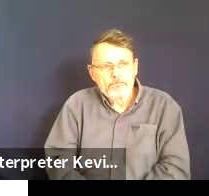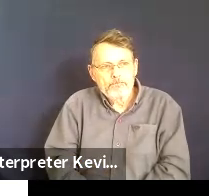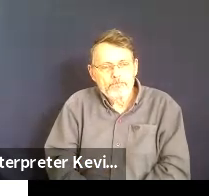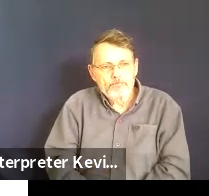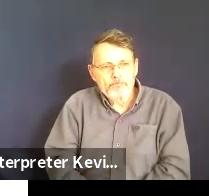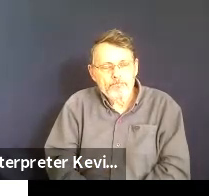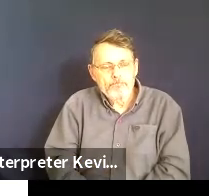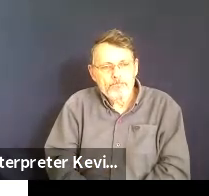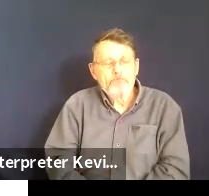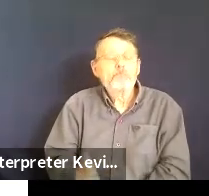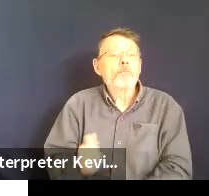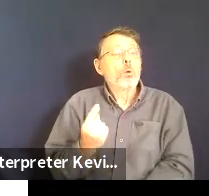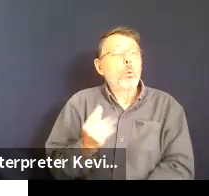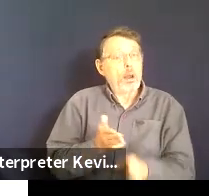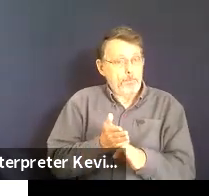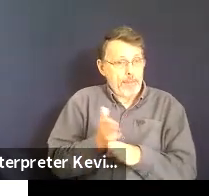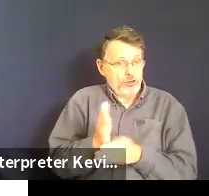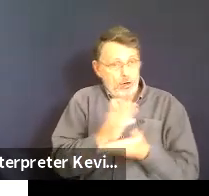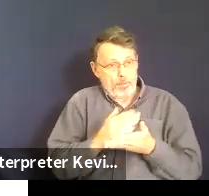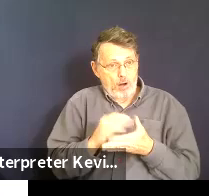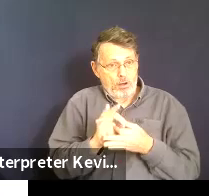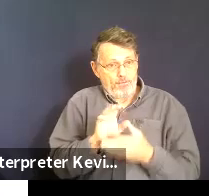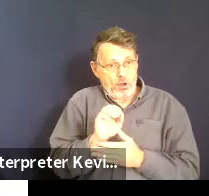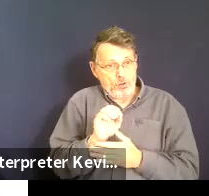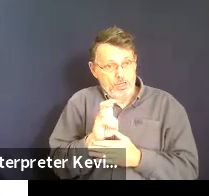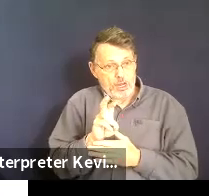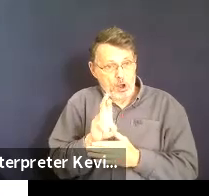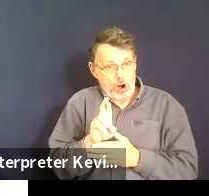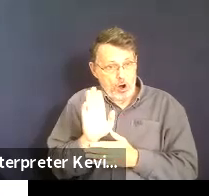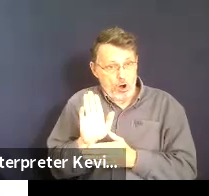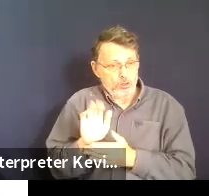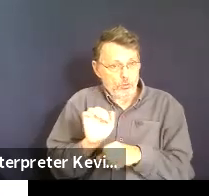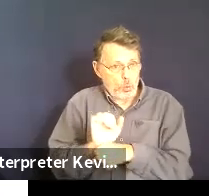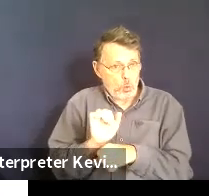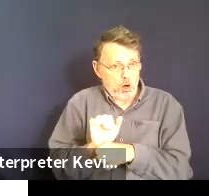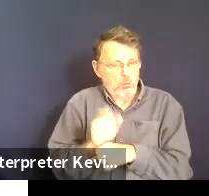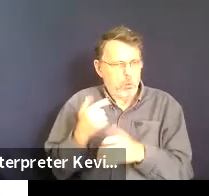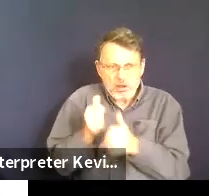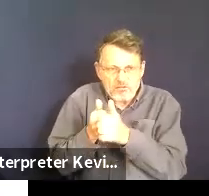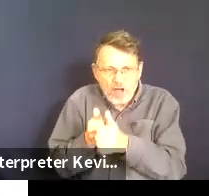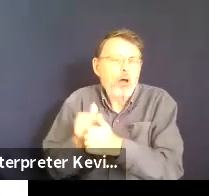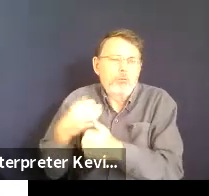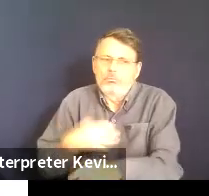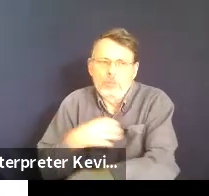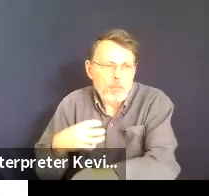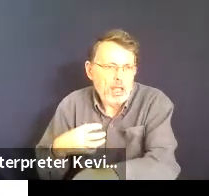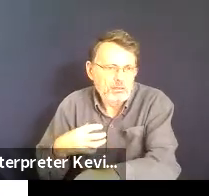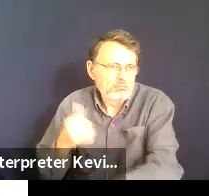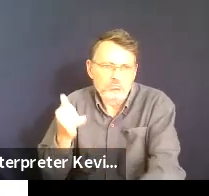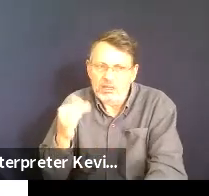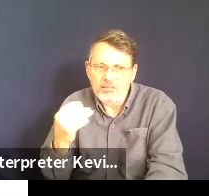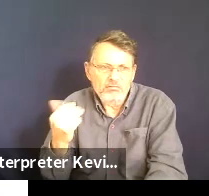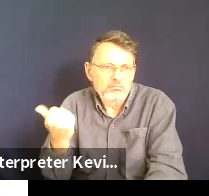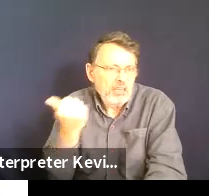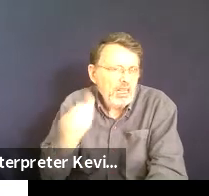A major part of the work that OCR does is complaint-driven. Any individual or organization